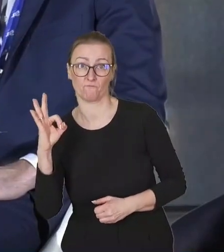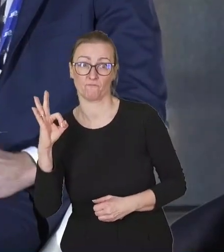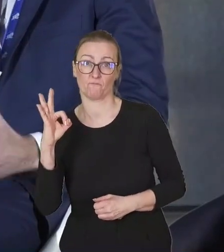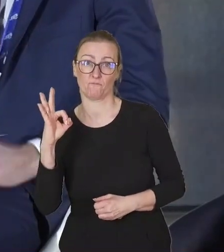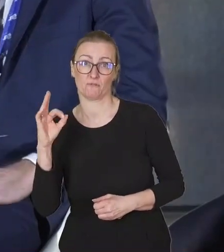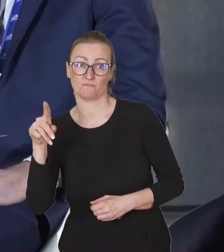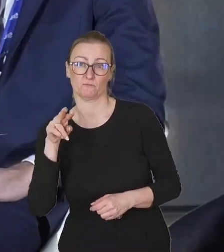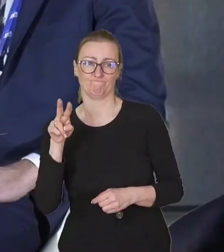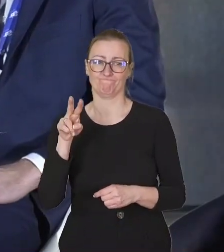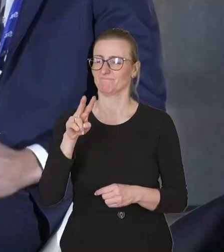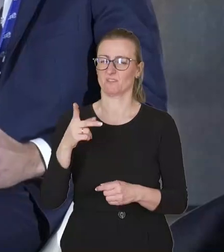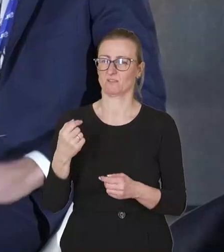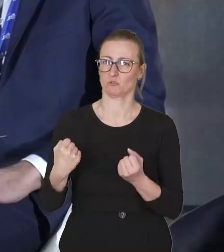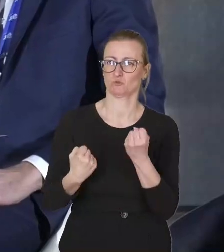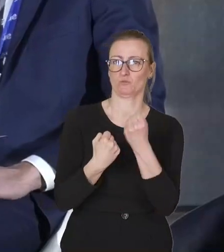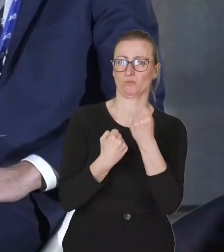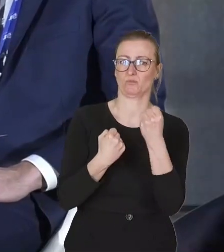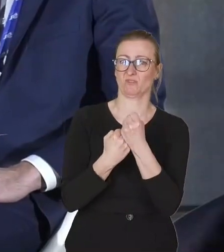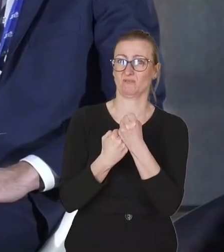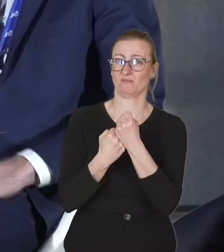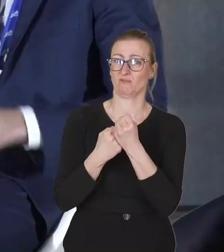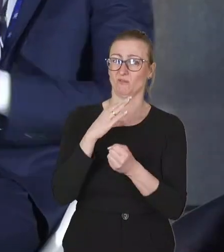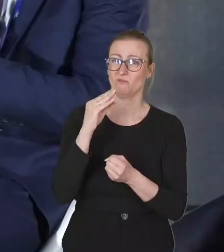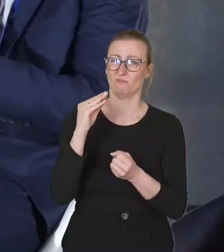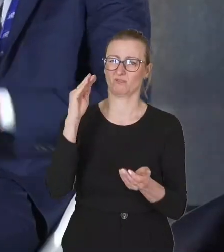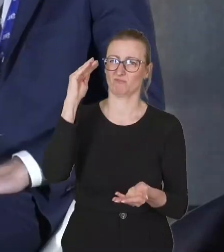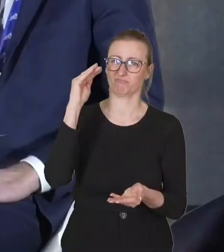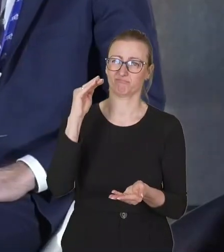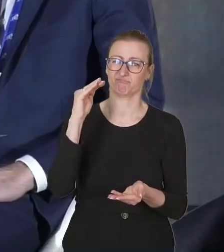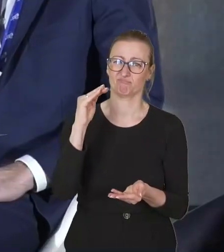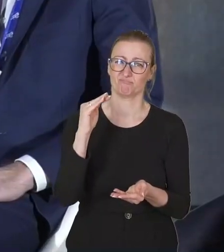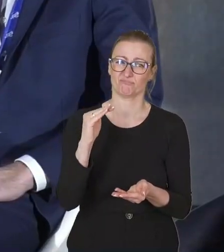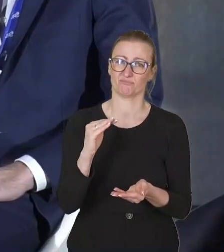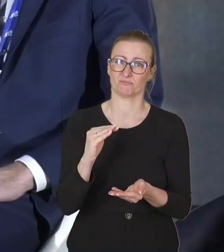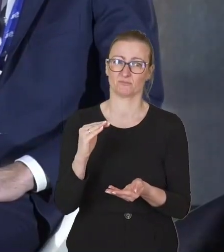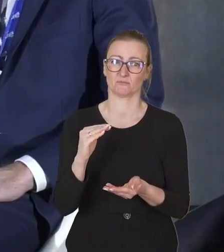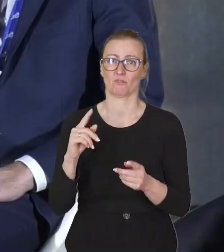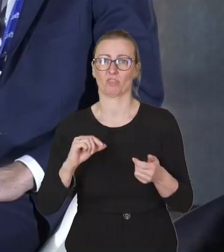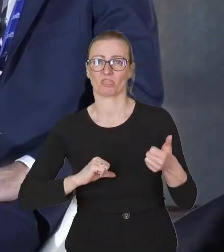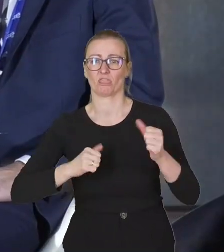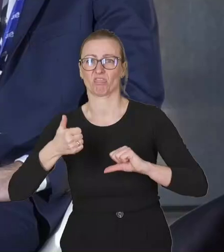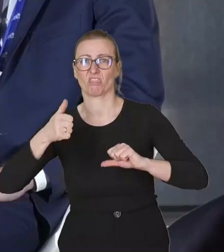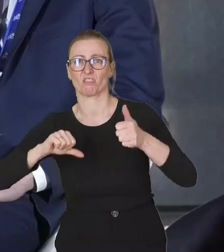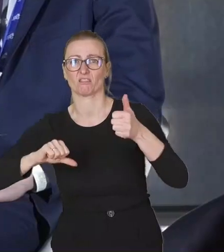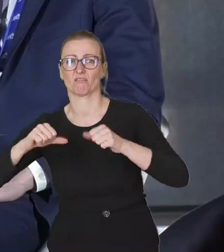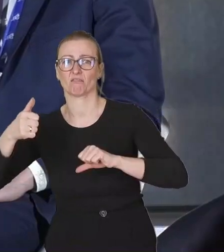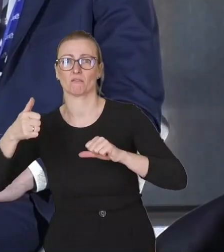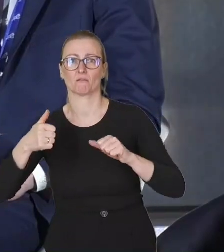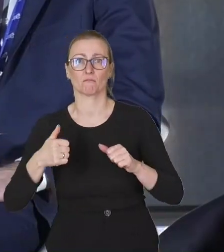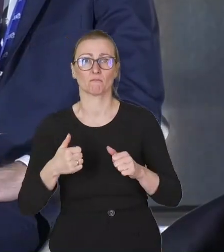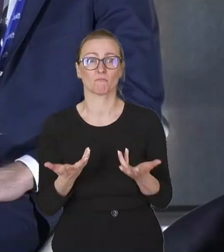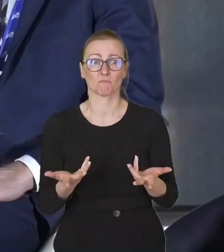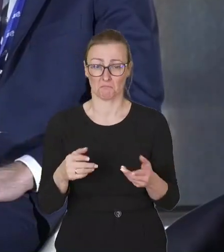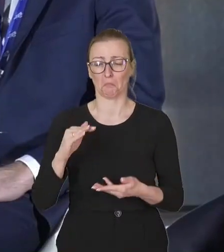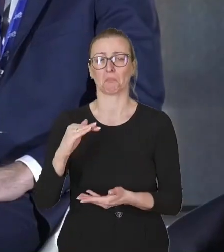And can we really afford that? Because I mean, Michał Kobosko mentioned the AI revolution and this new model from